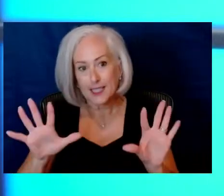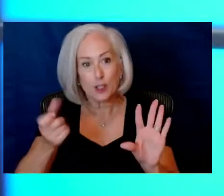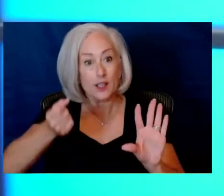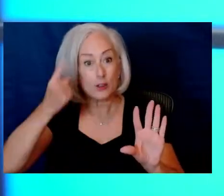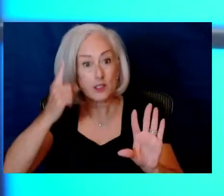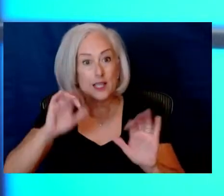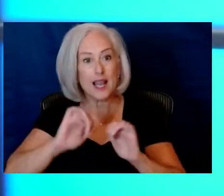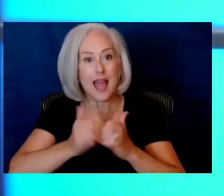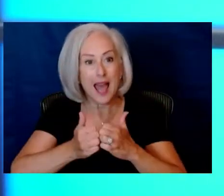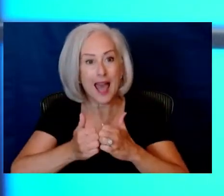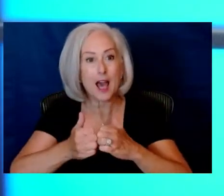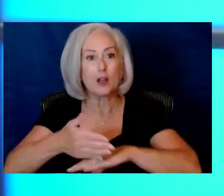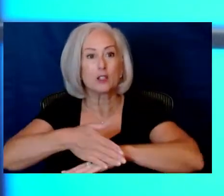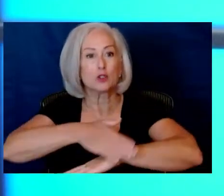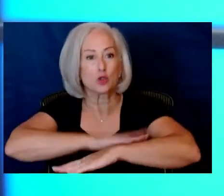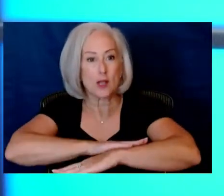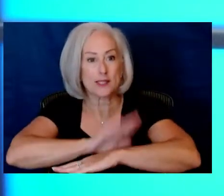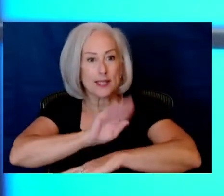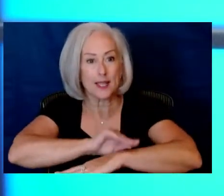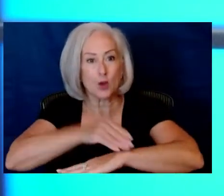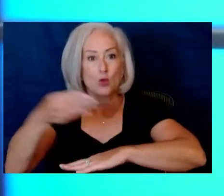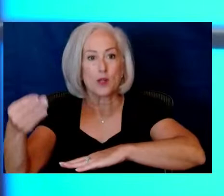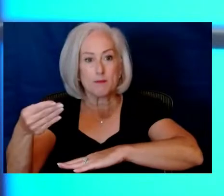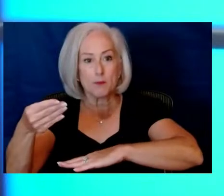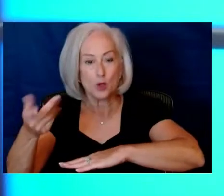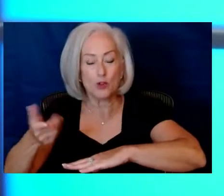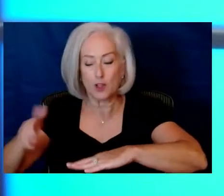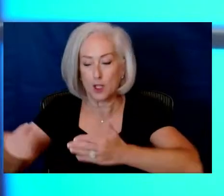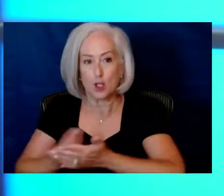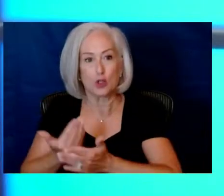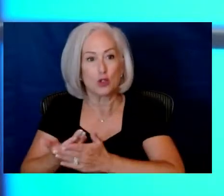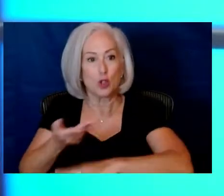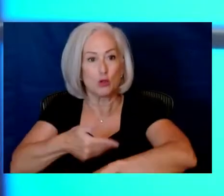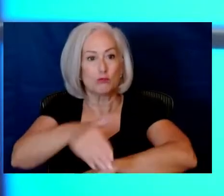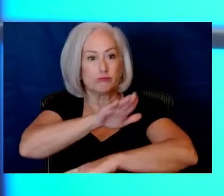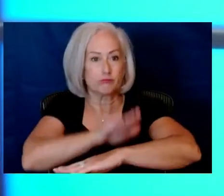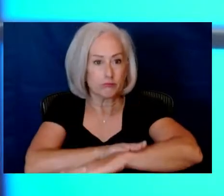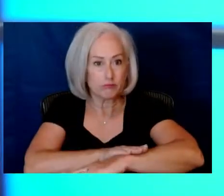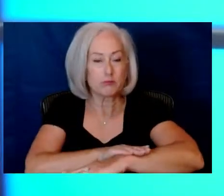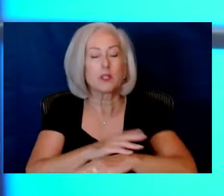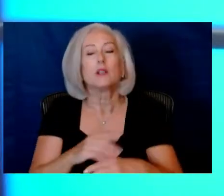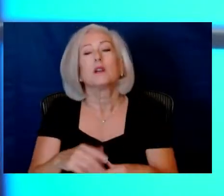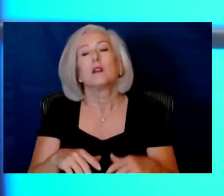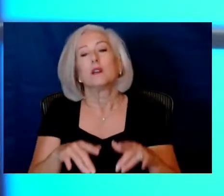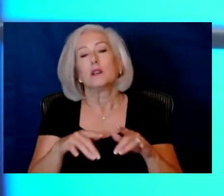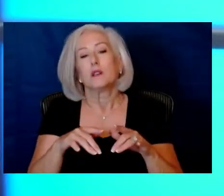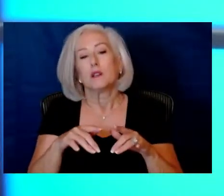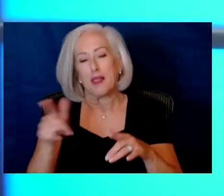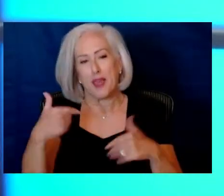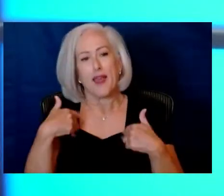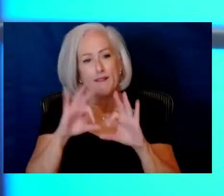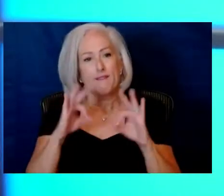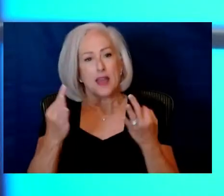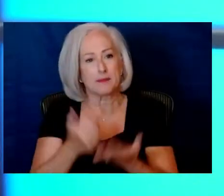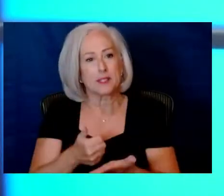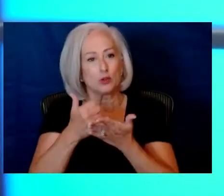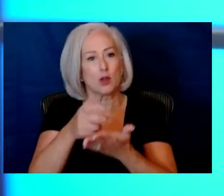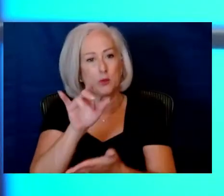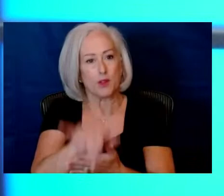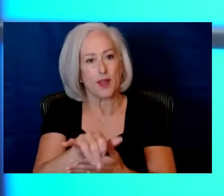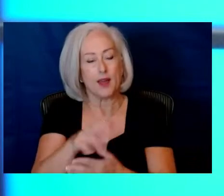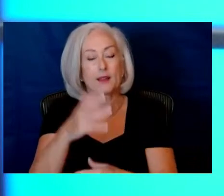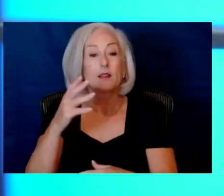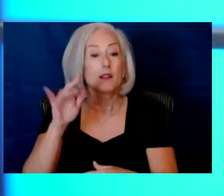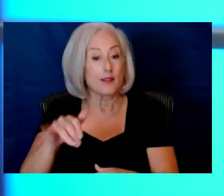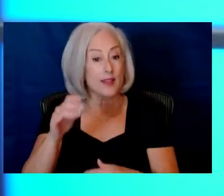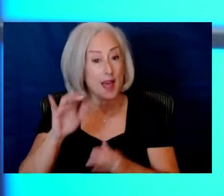asking them to do as they go home, and that they have that family support to help them with that. And I think that's when our outpatient burn and wound clinic